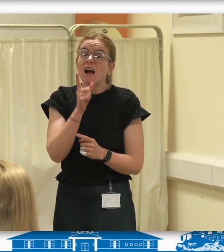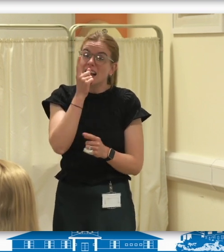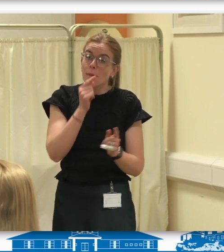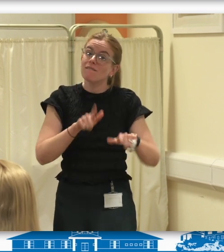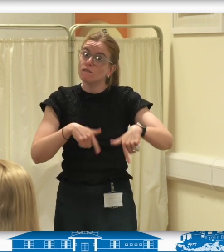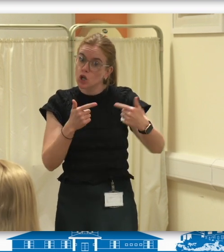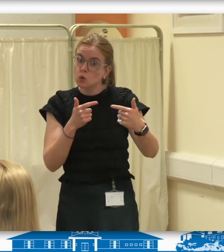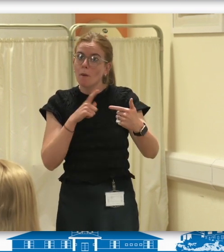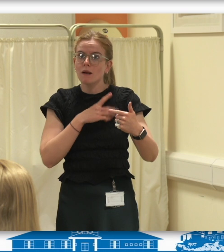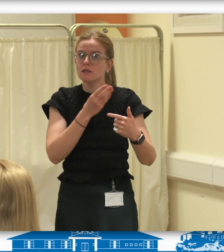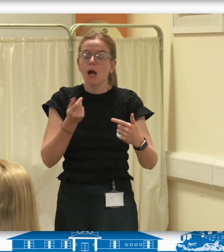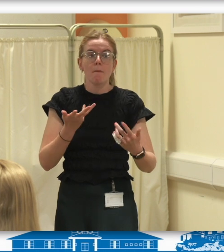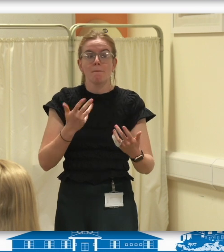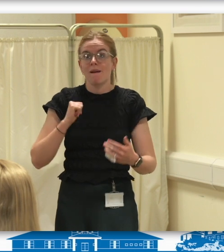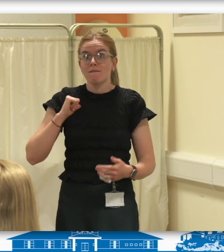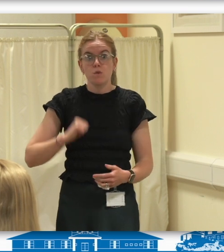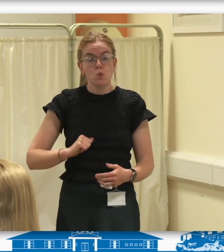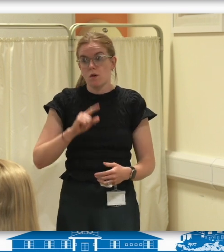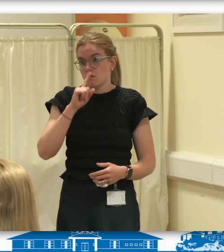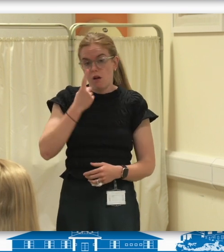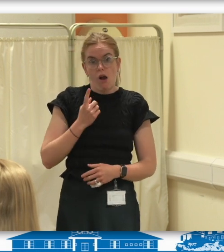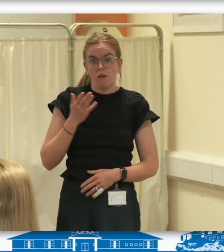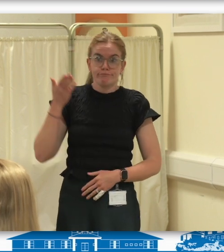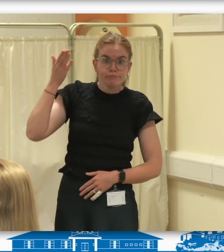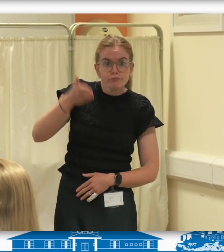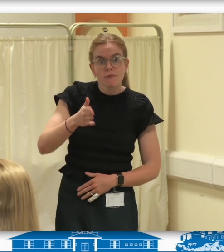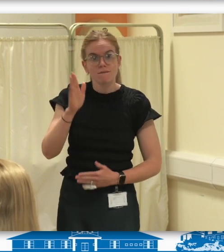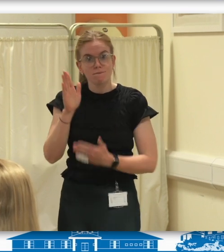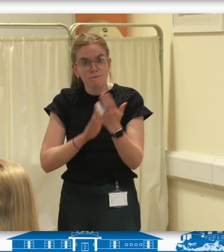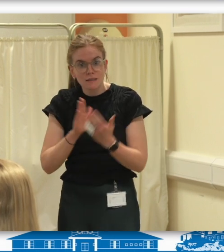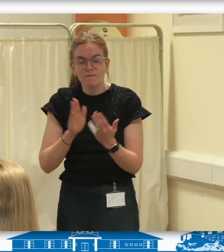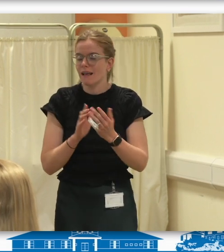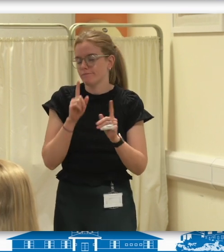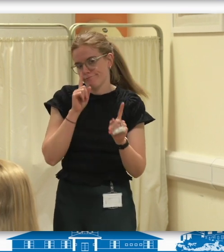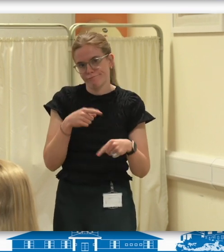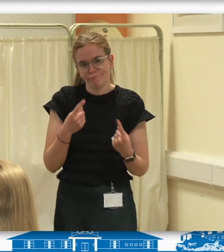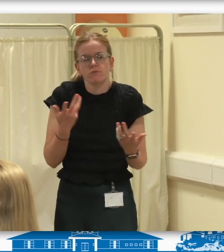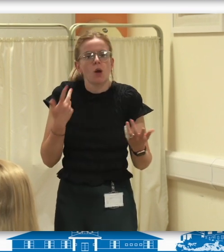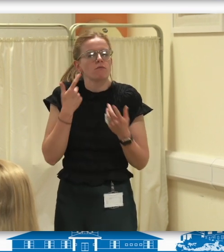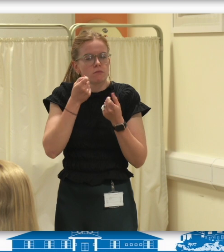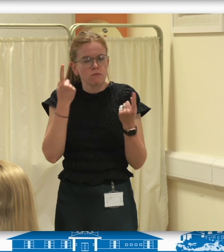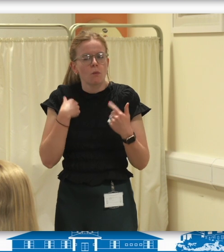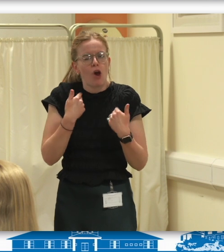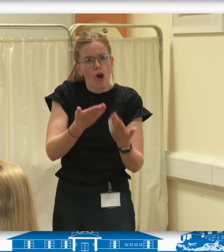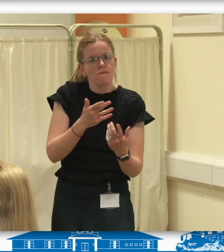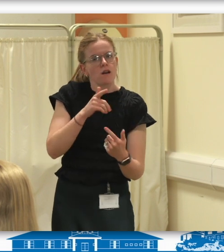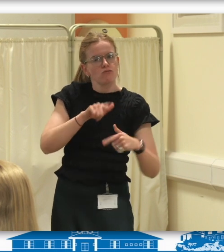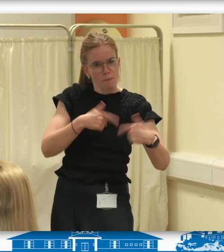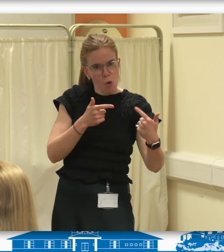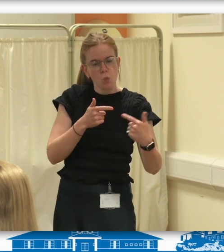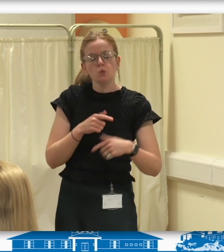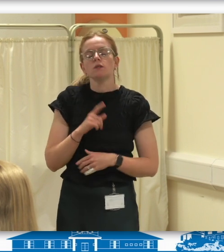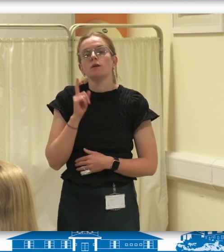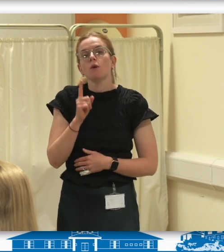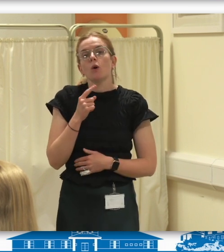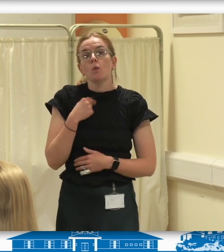the energy demands that is required from travelling to and from the hospital. So we are a multidisciplinary team,